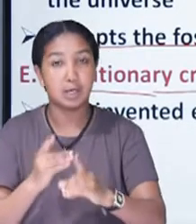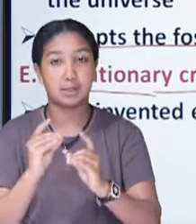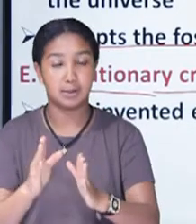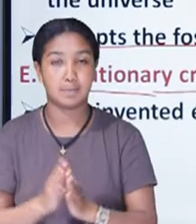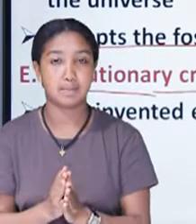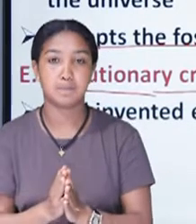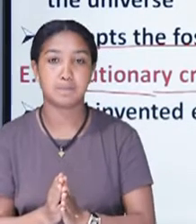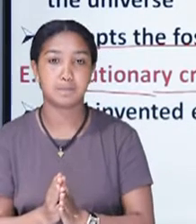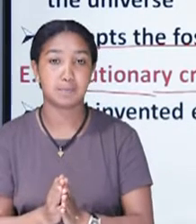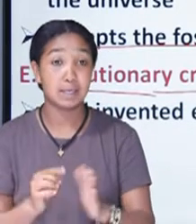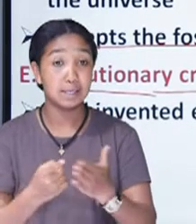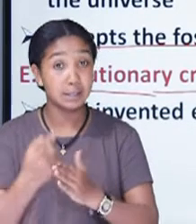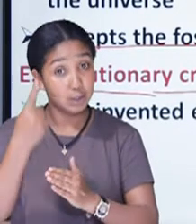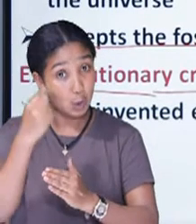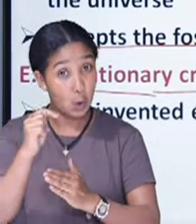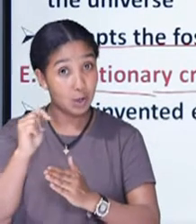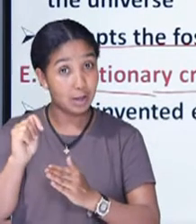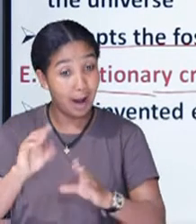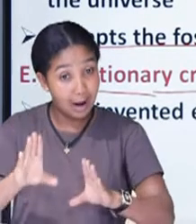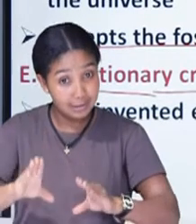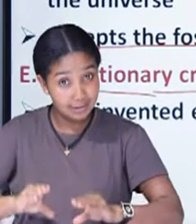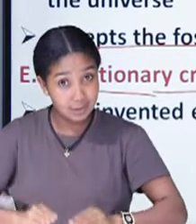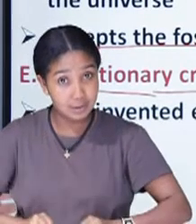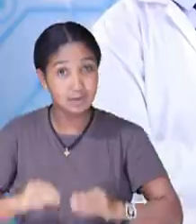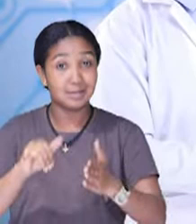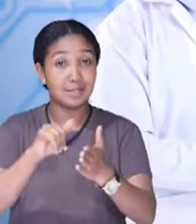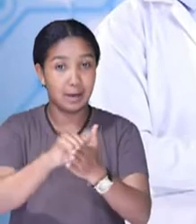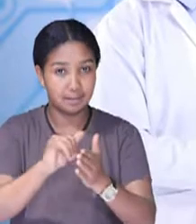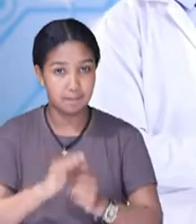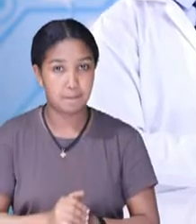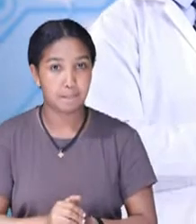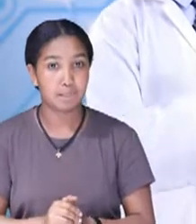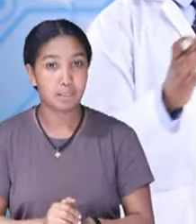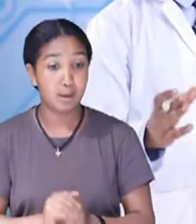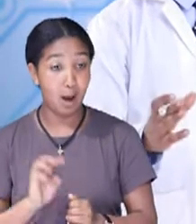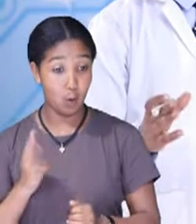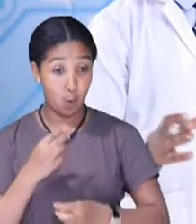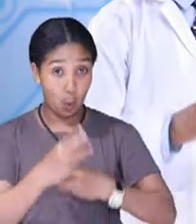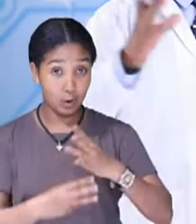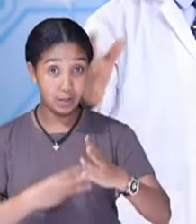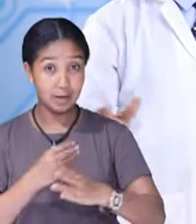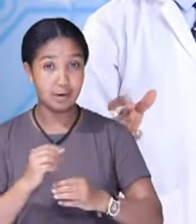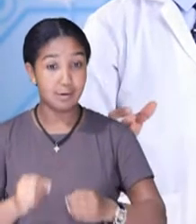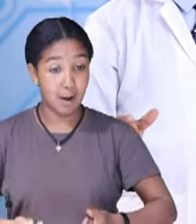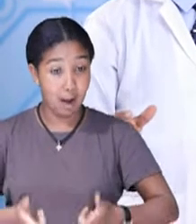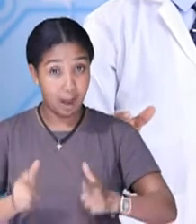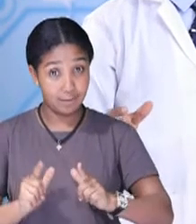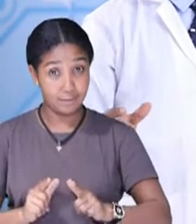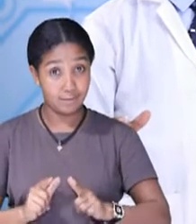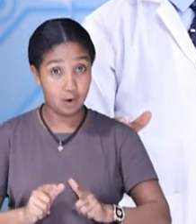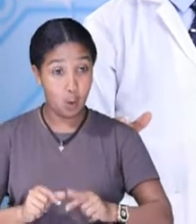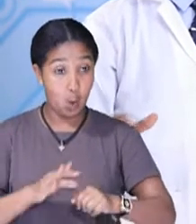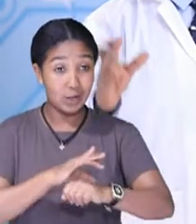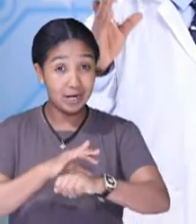creationism. This theory accepts that our world and life